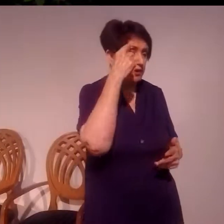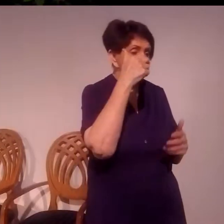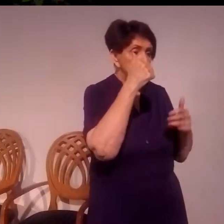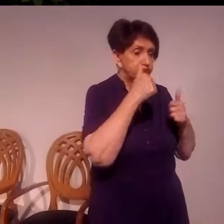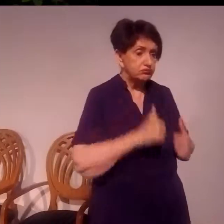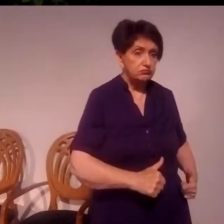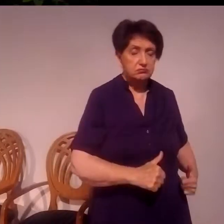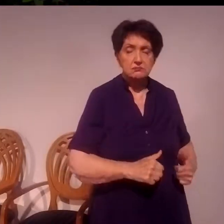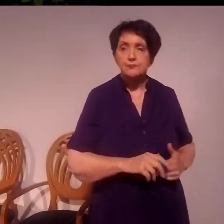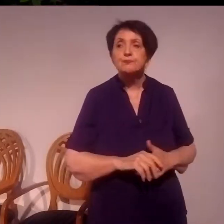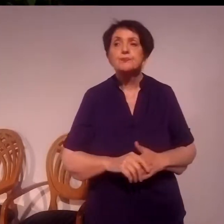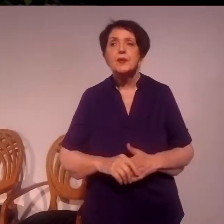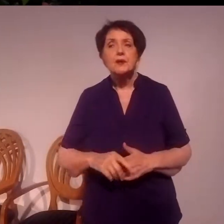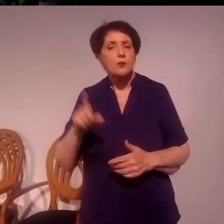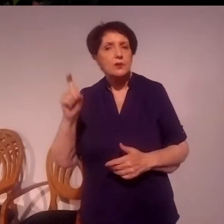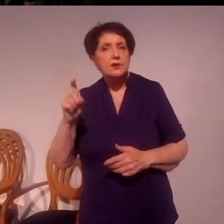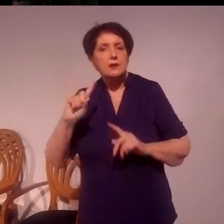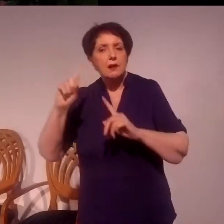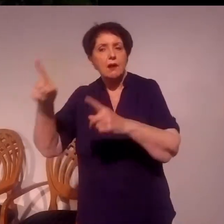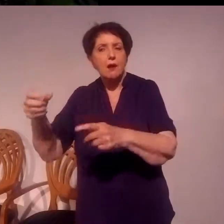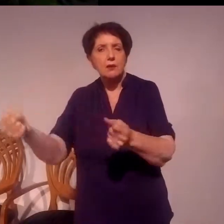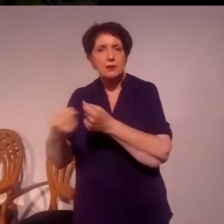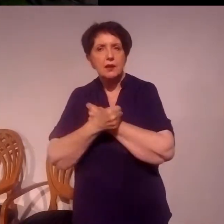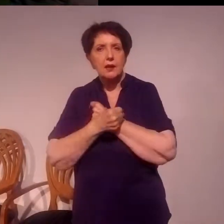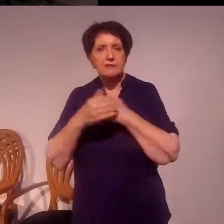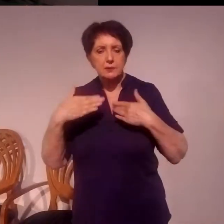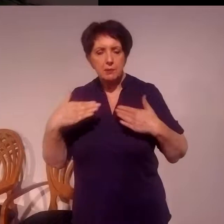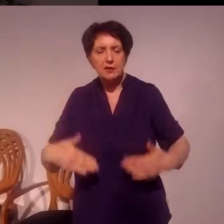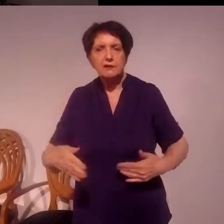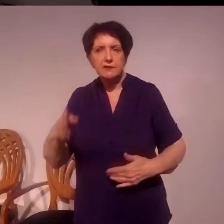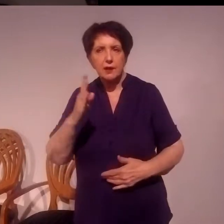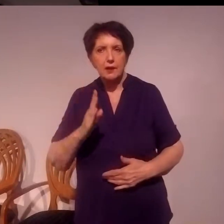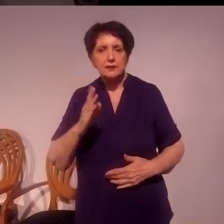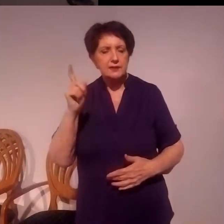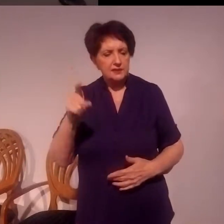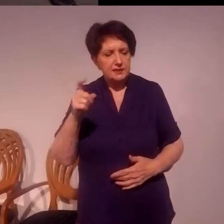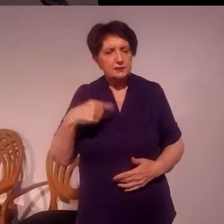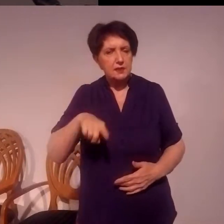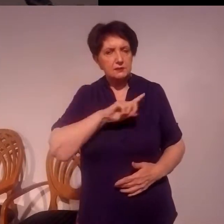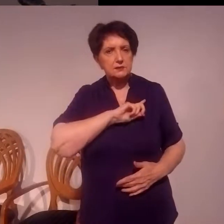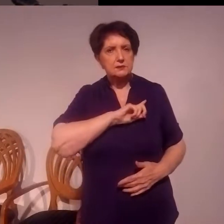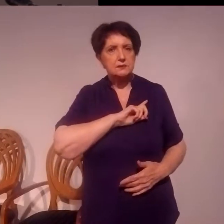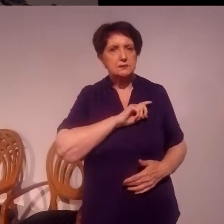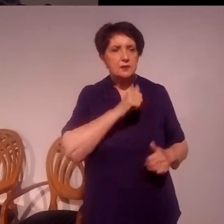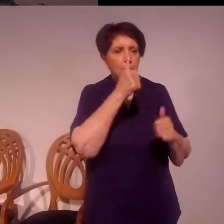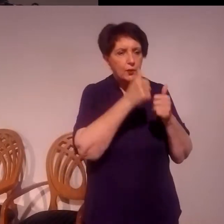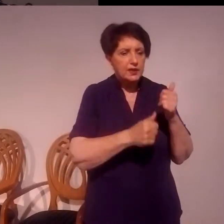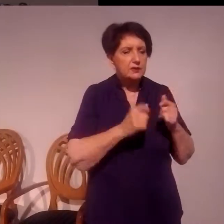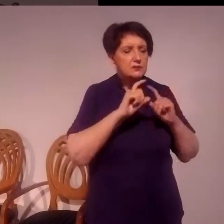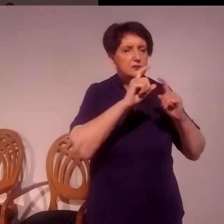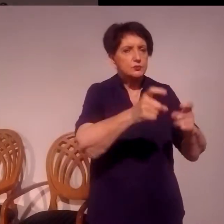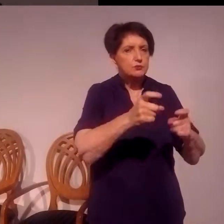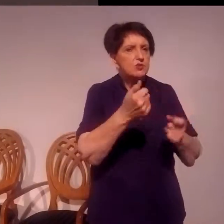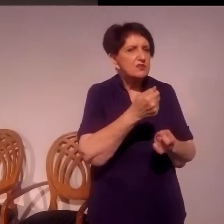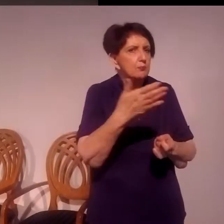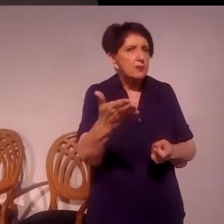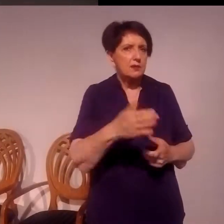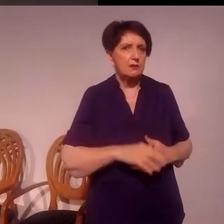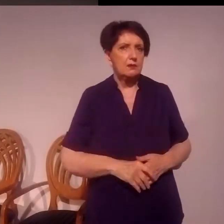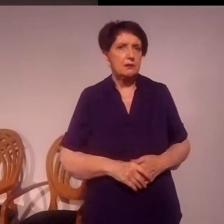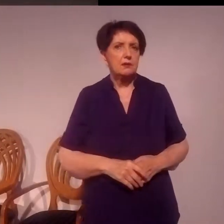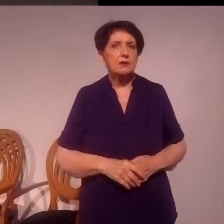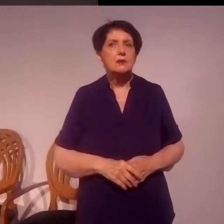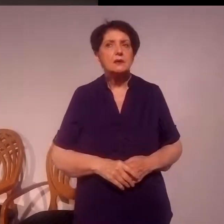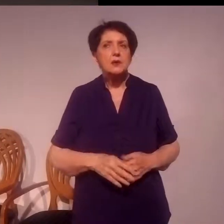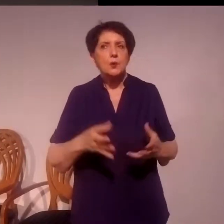need to go and be love in this body of God because it needs us, and we each have something to contribute. So we